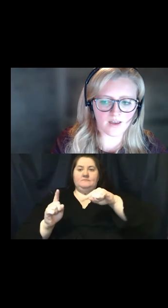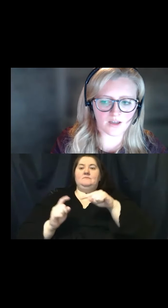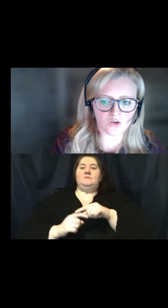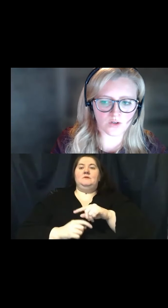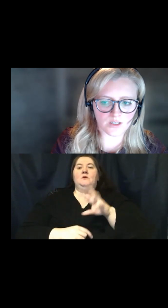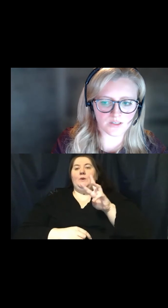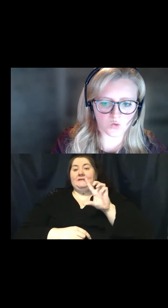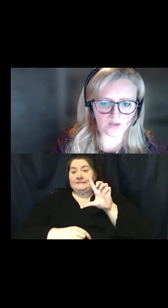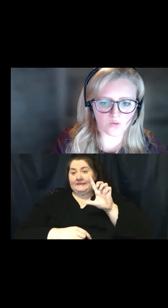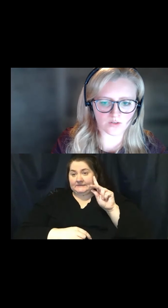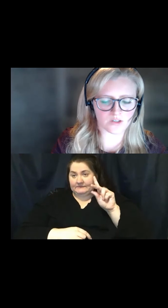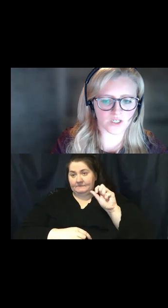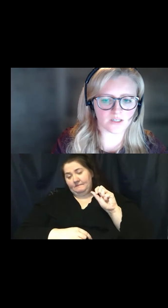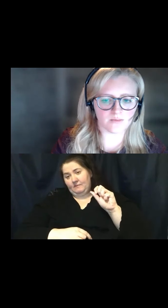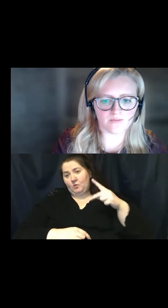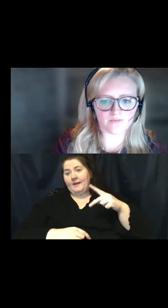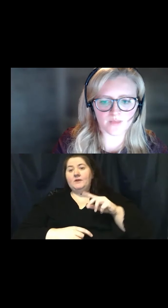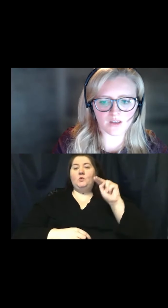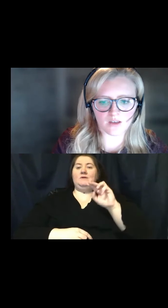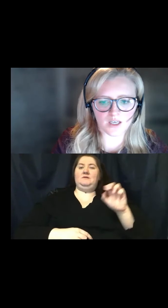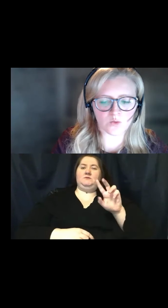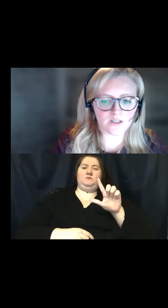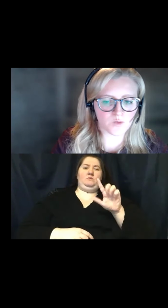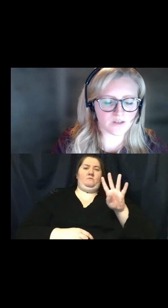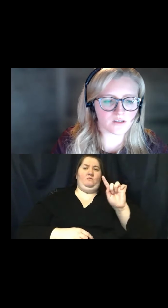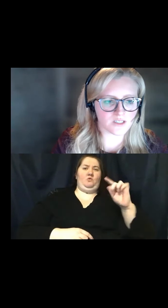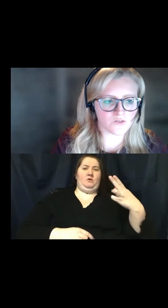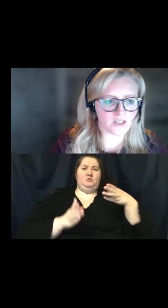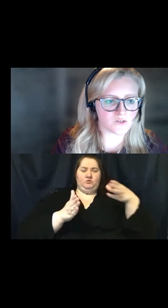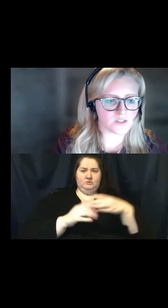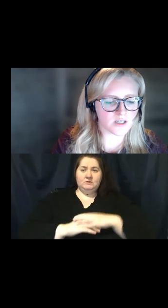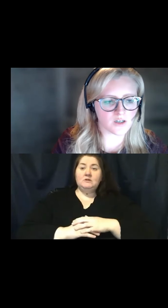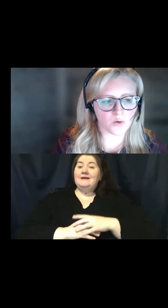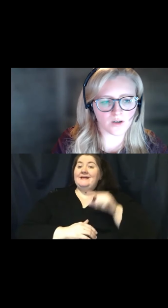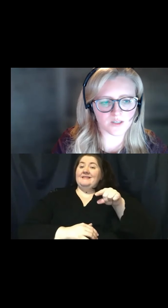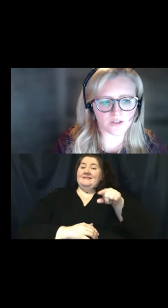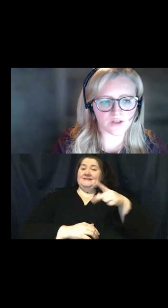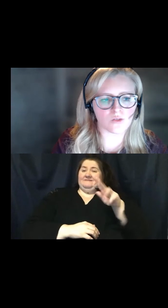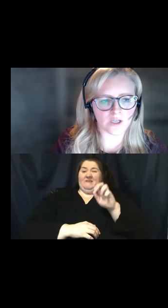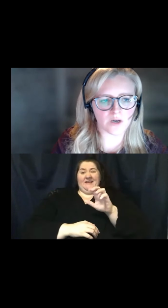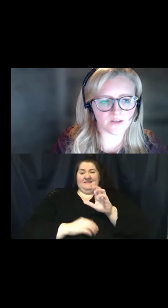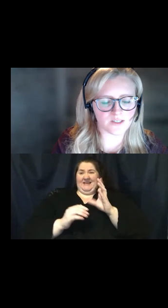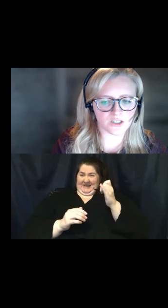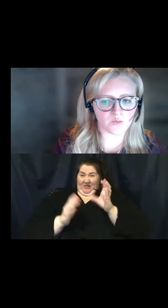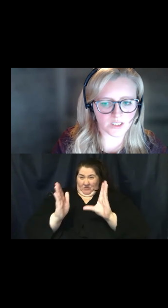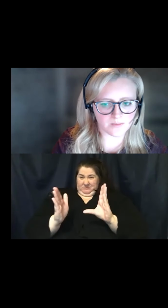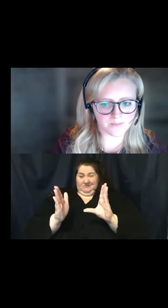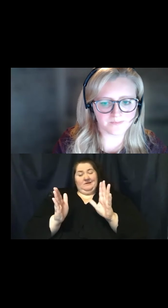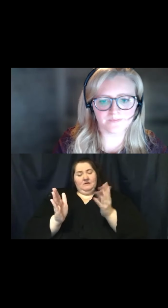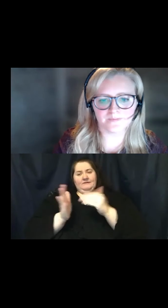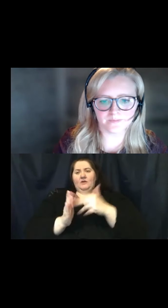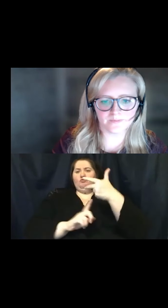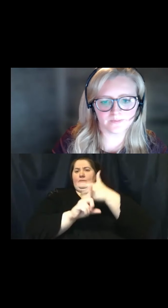Parkway and Northeast 24th Street. And we expect that this phase would take approximately 3 months to